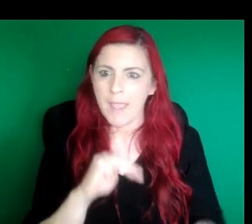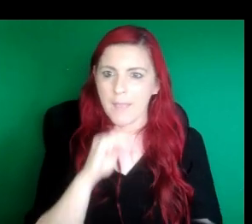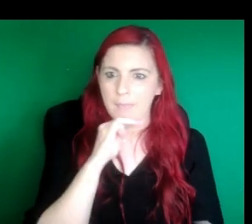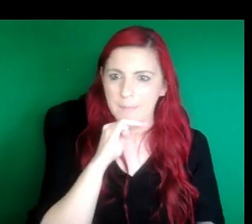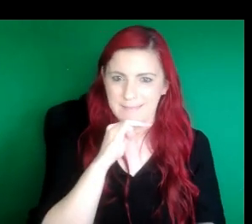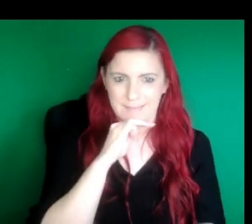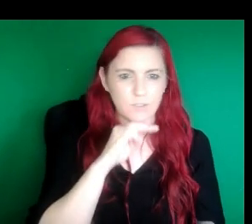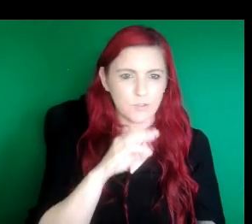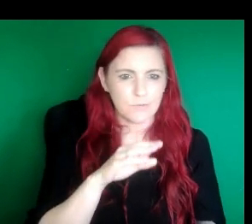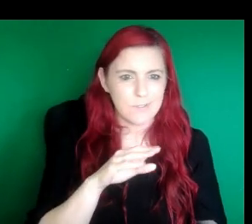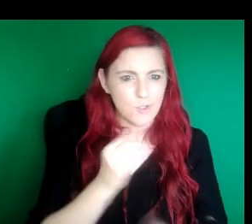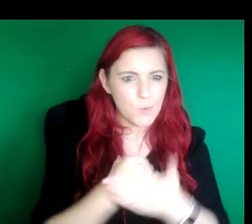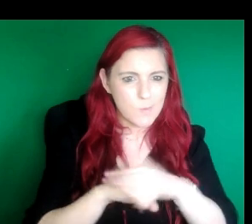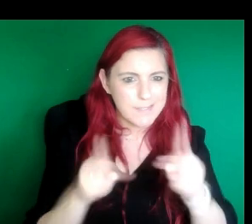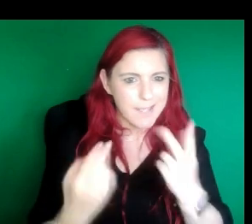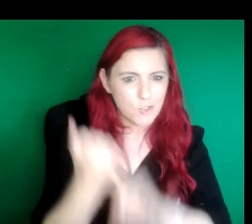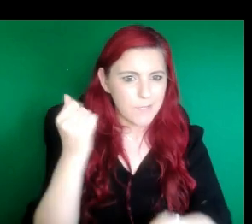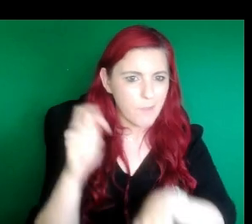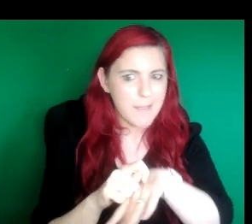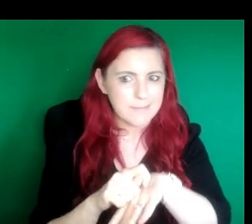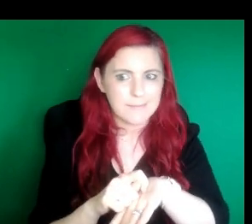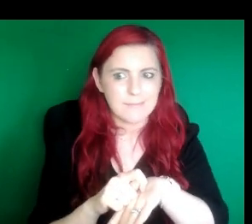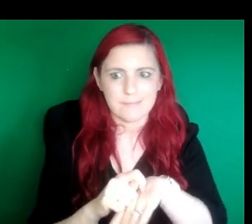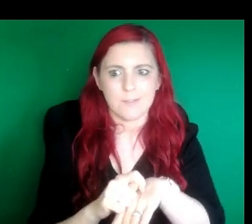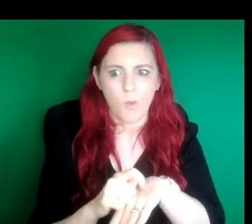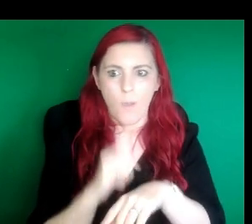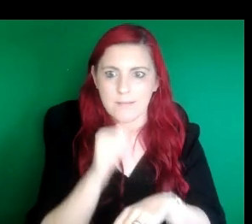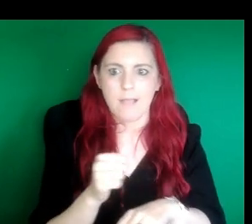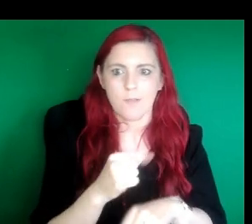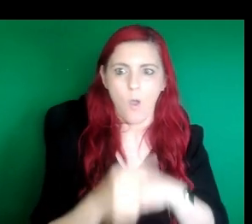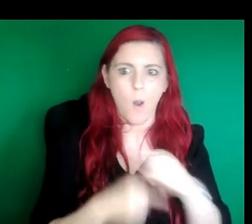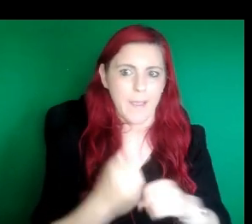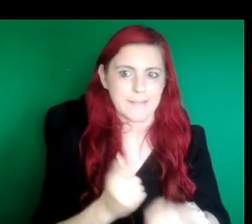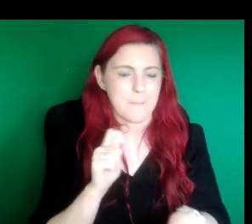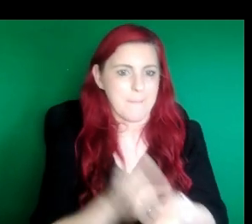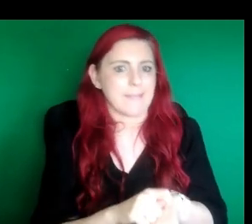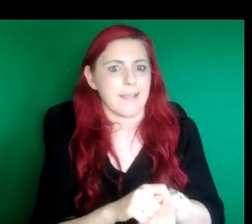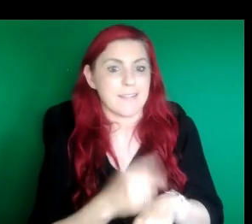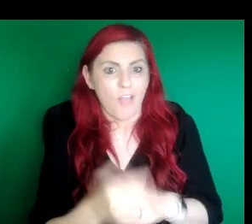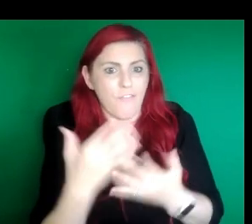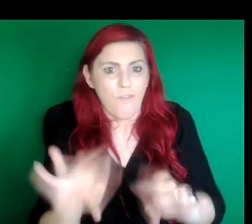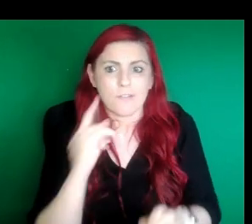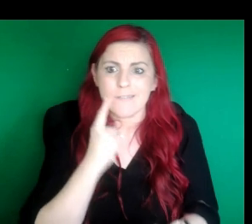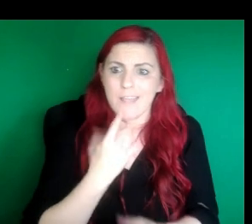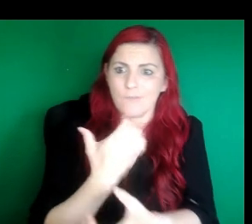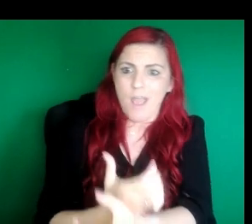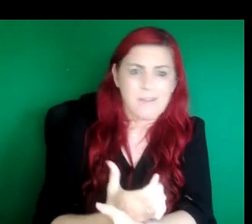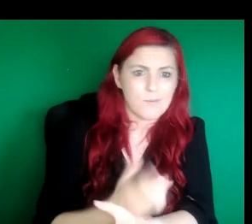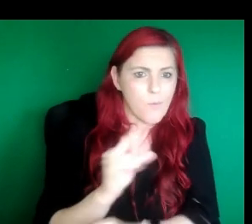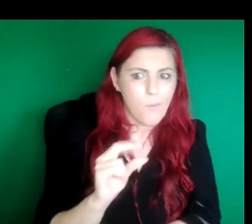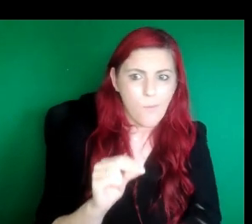able to achieve their potential. So it's not always the fault of the deaf child. And then Killian here talked about, you have to kind